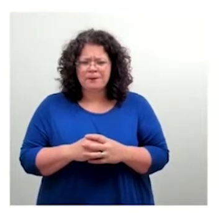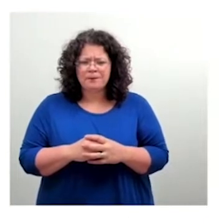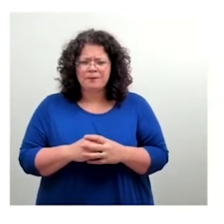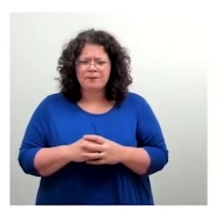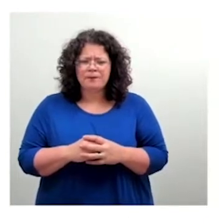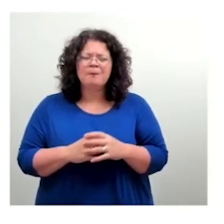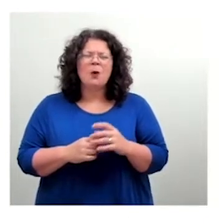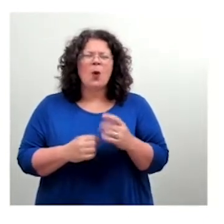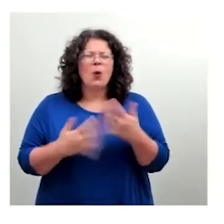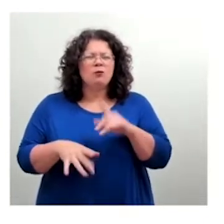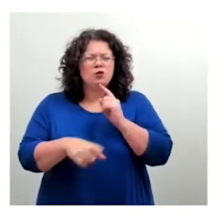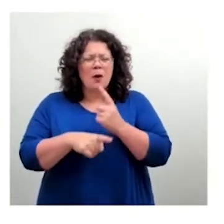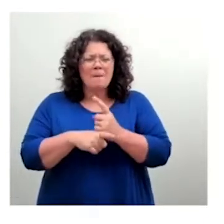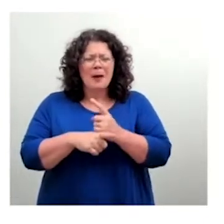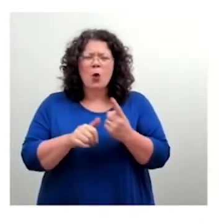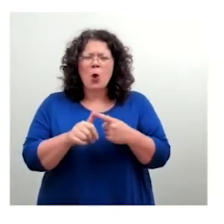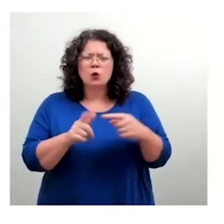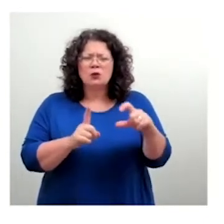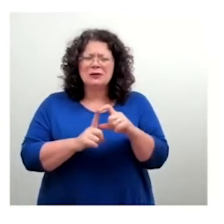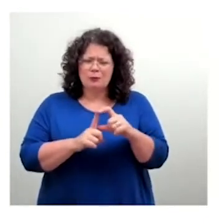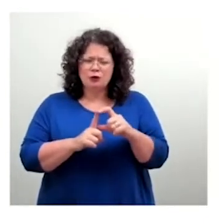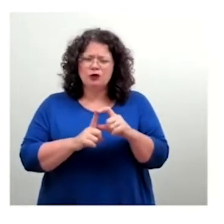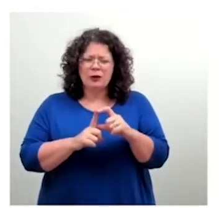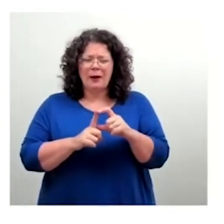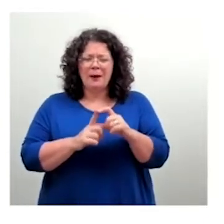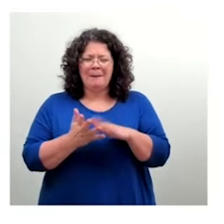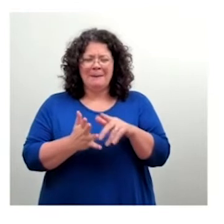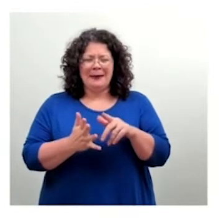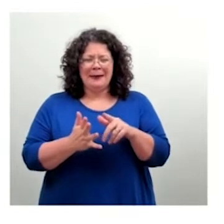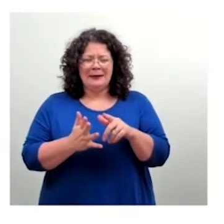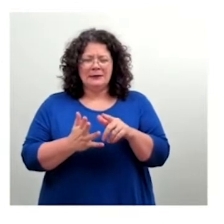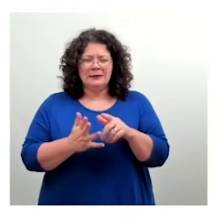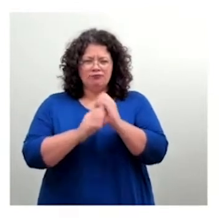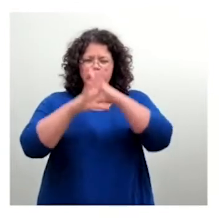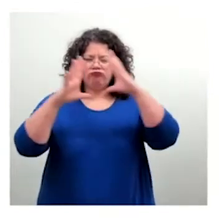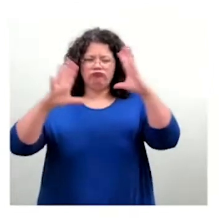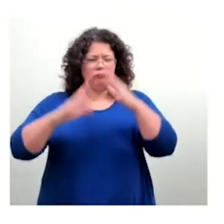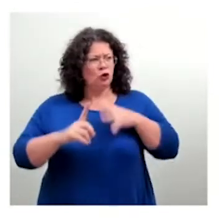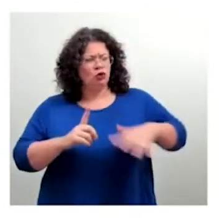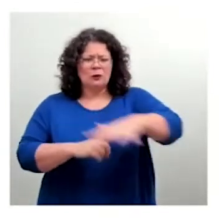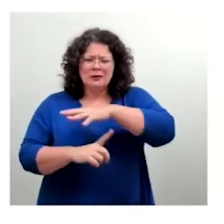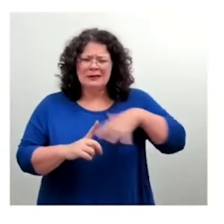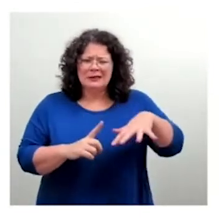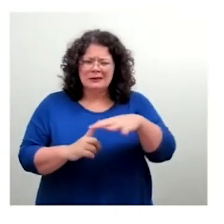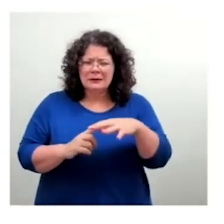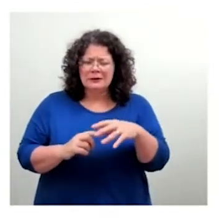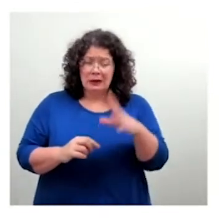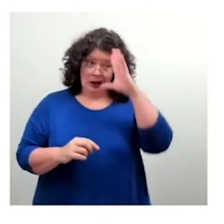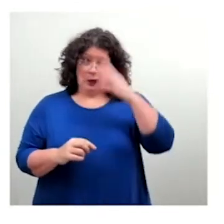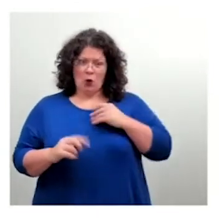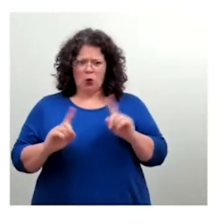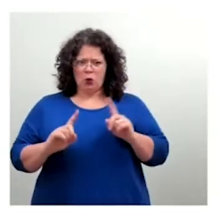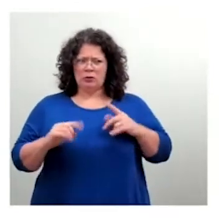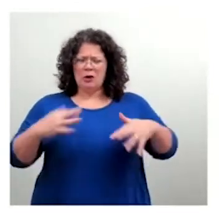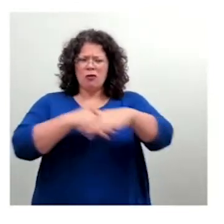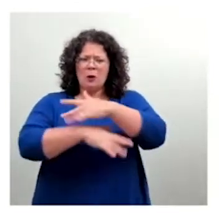in relation to you. And this technology relies on the fact that as human beings, we have two ears, each of which receives